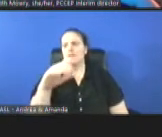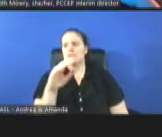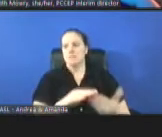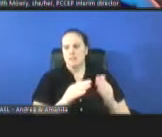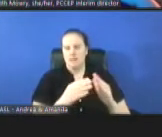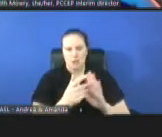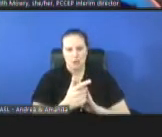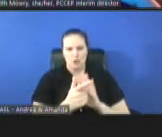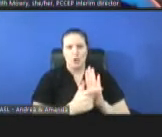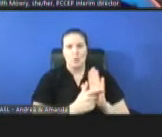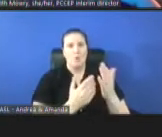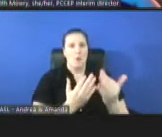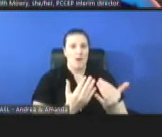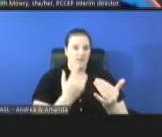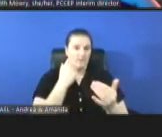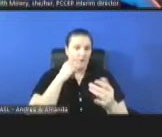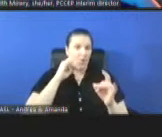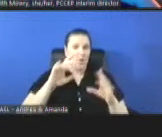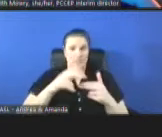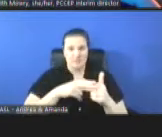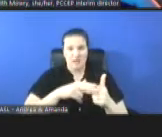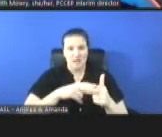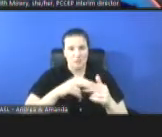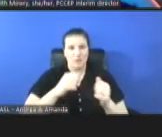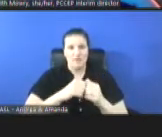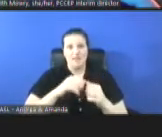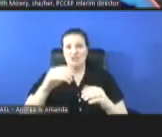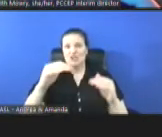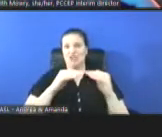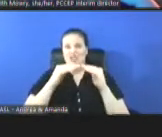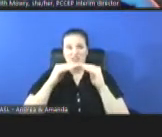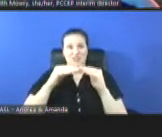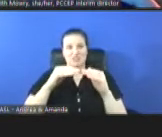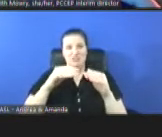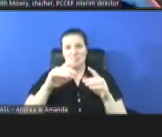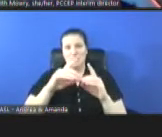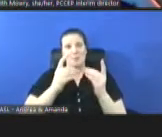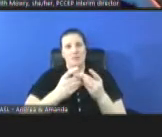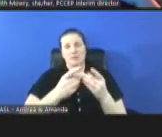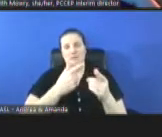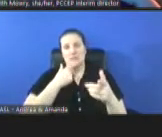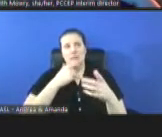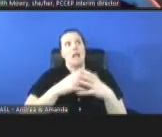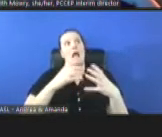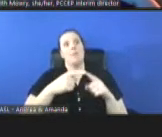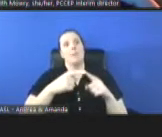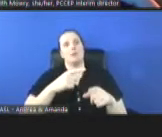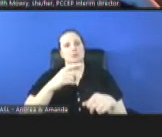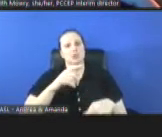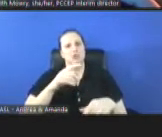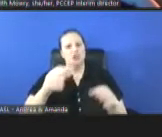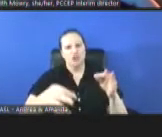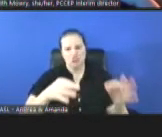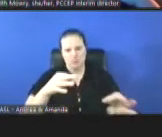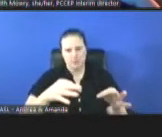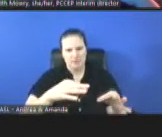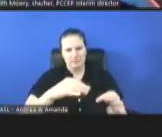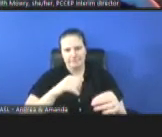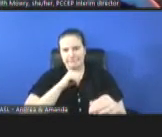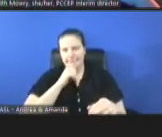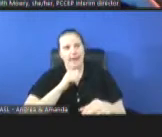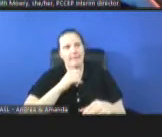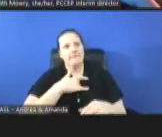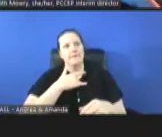the Justice Department just says volumes about their judgment, their lack of a sense of